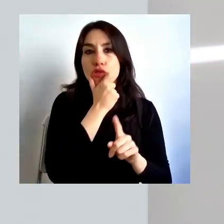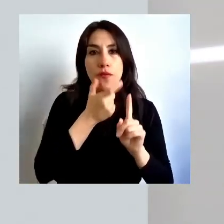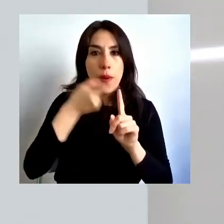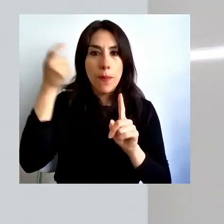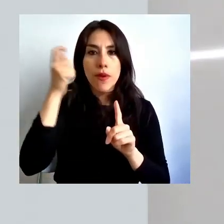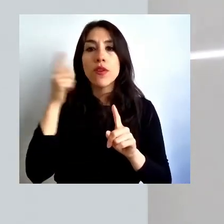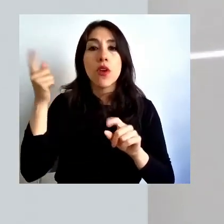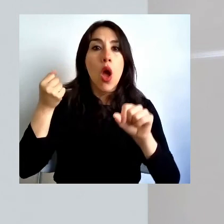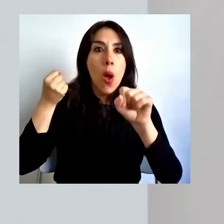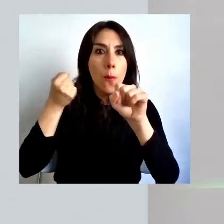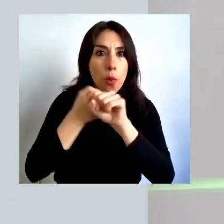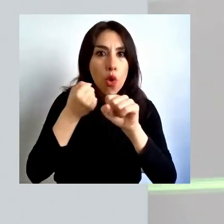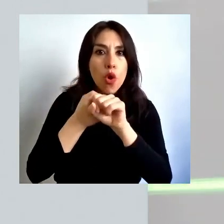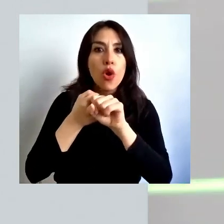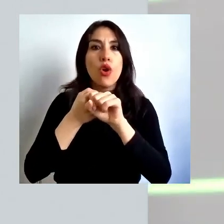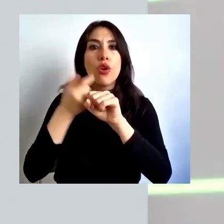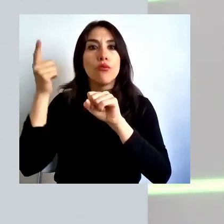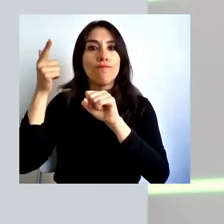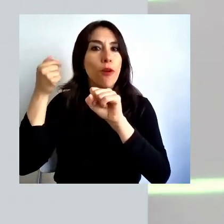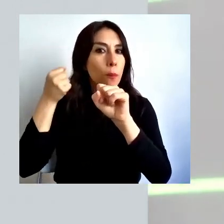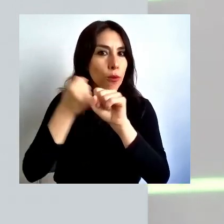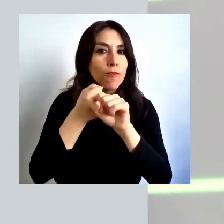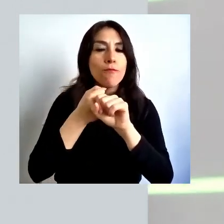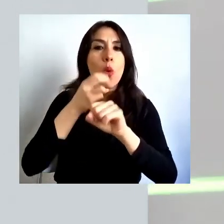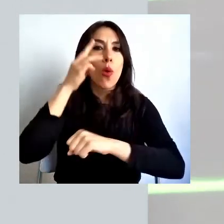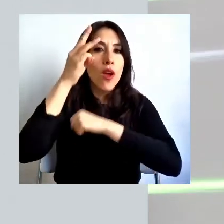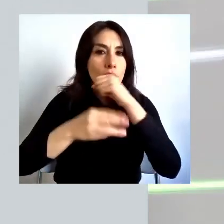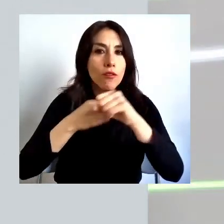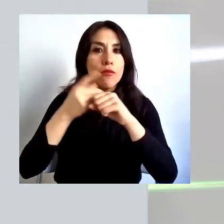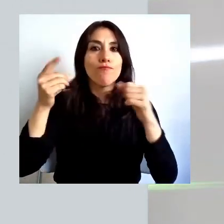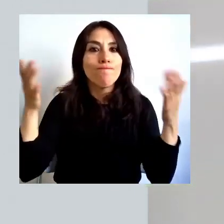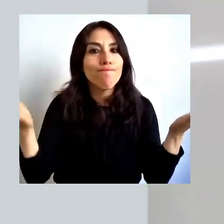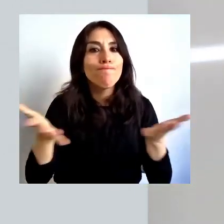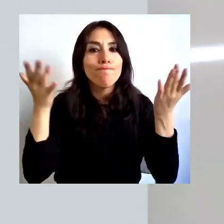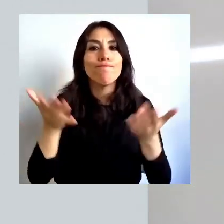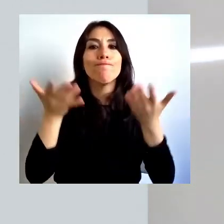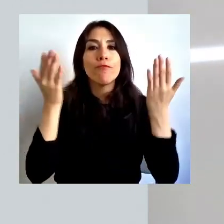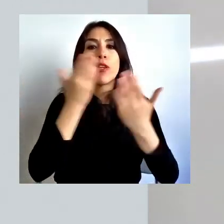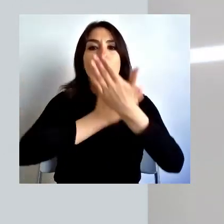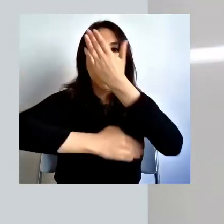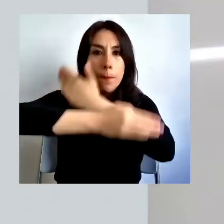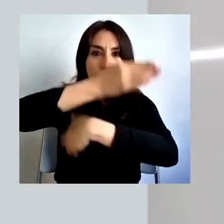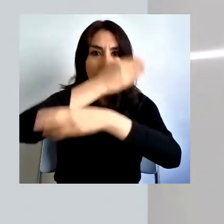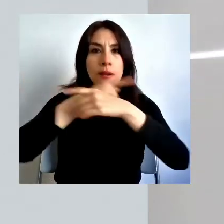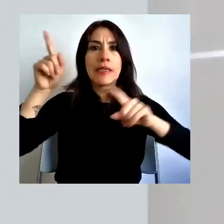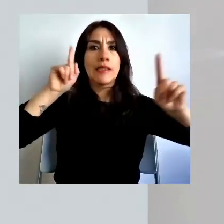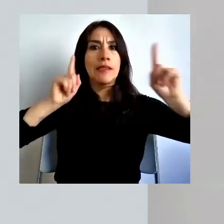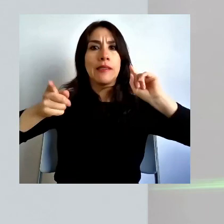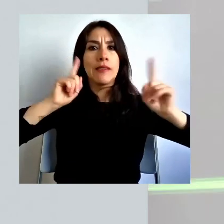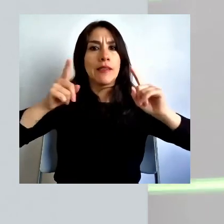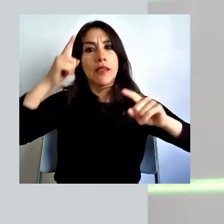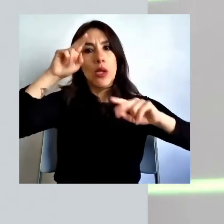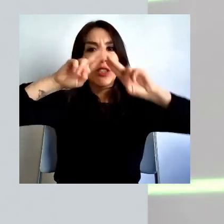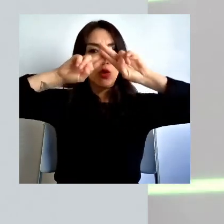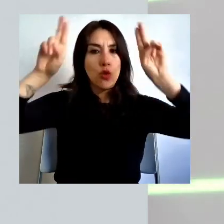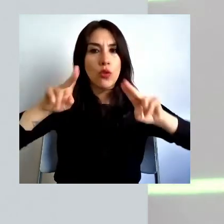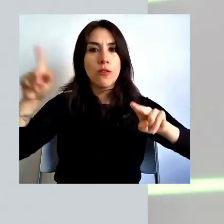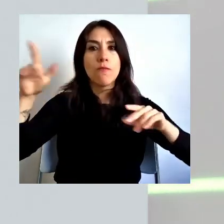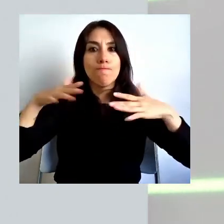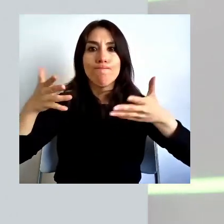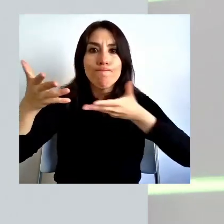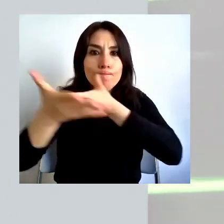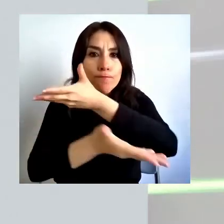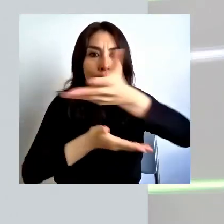advisor, consultant to the International Labor Organization's Global Disability Business Network, and has